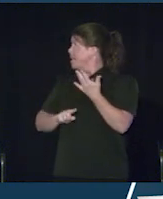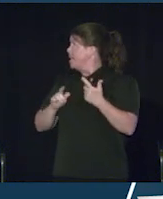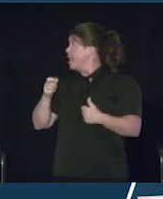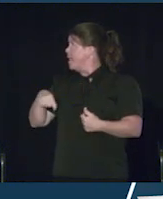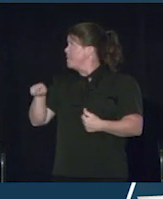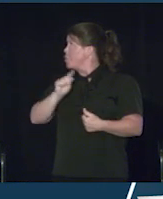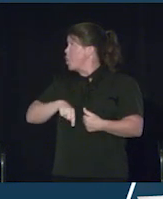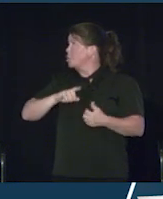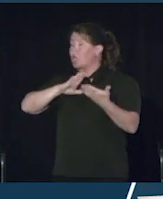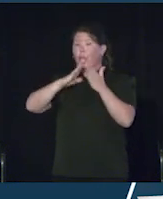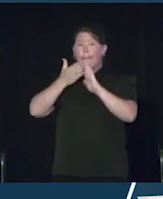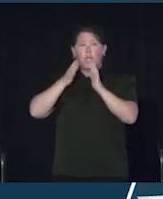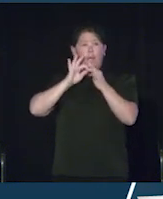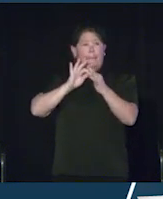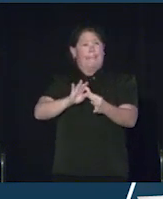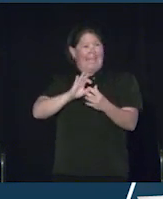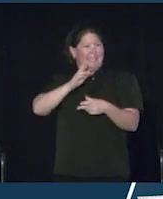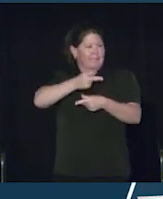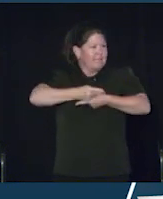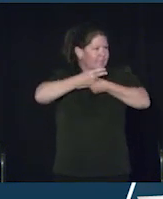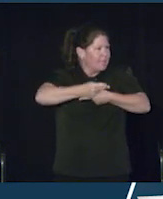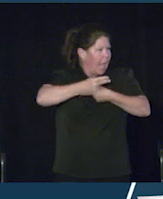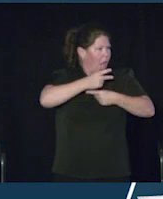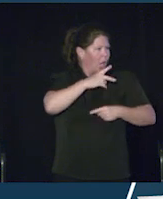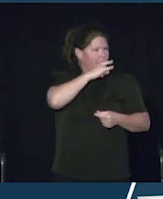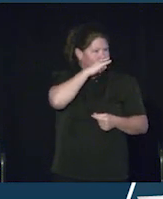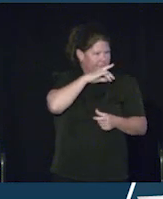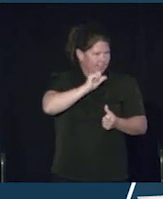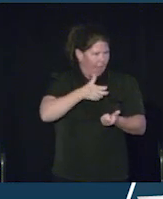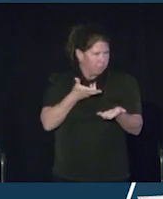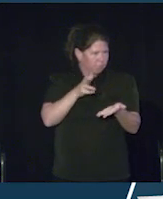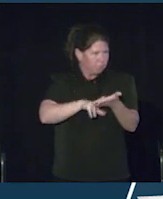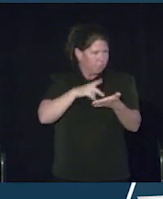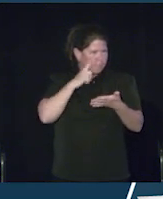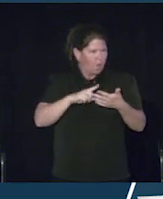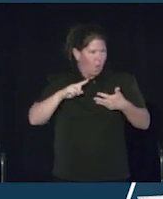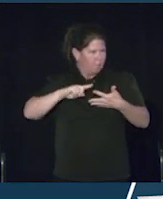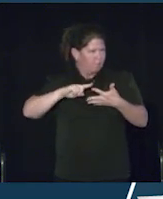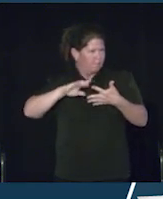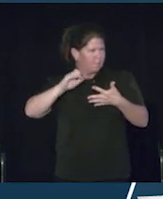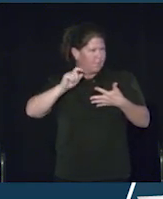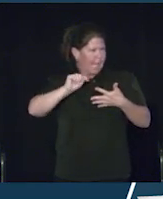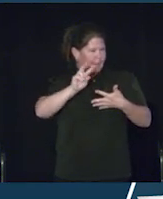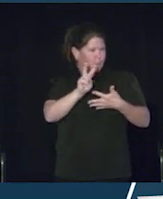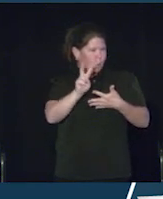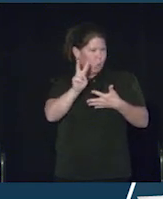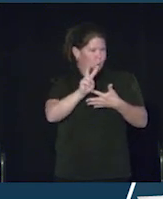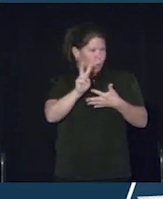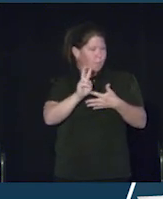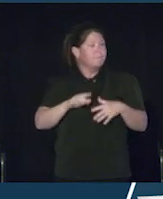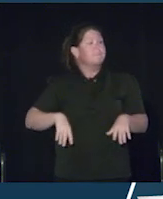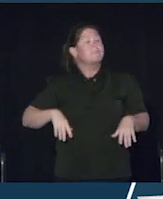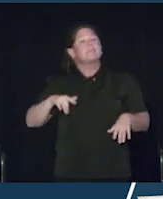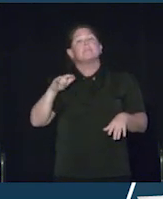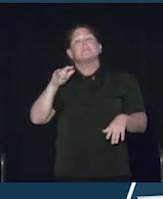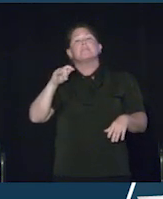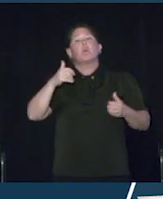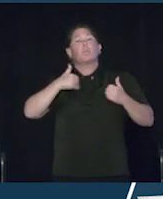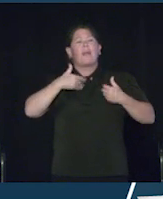2. Pre-enrollment to waiver offers, we call these pre-enrollment to waiver offers or interest letters,